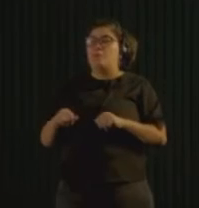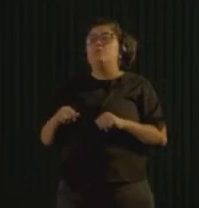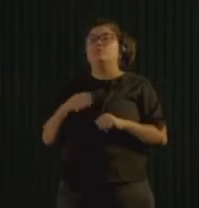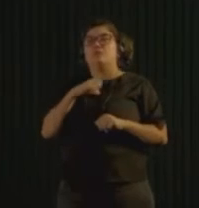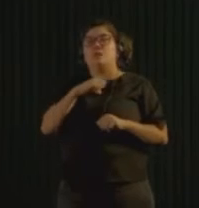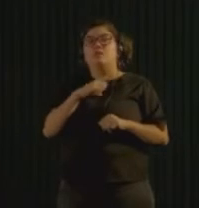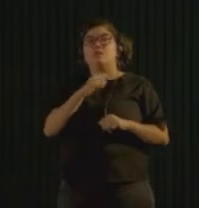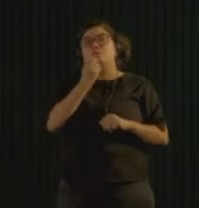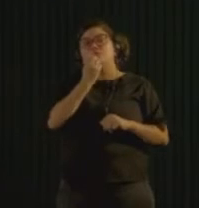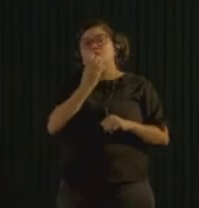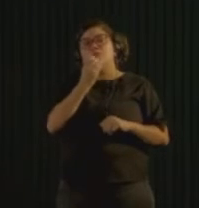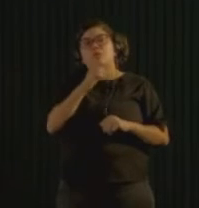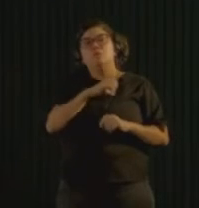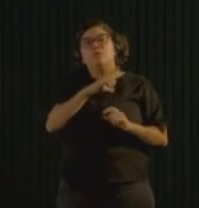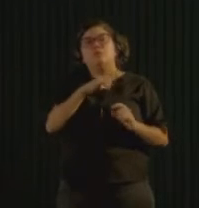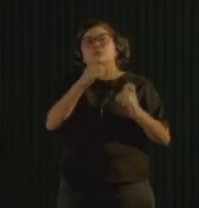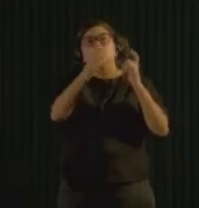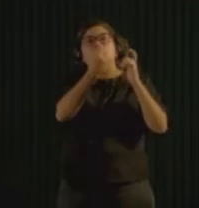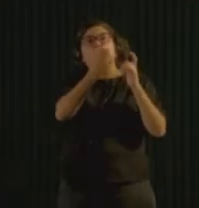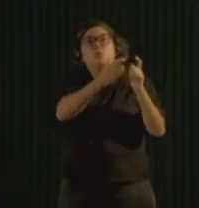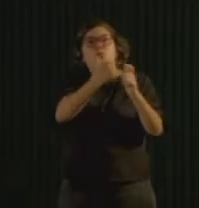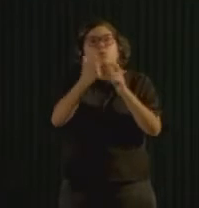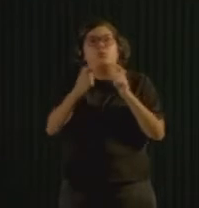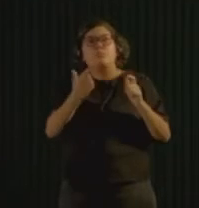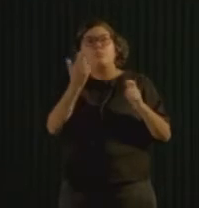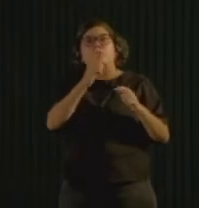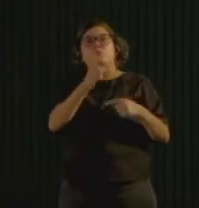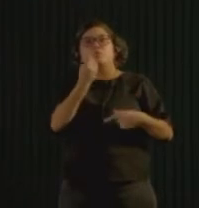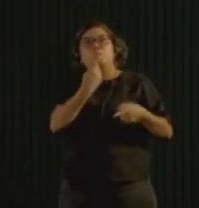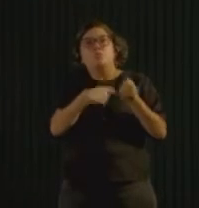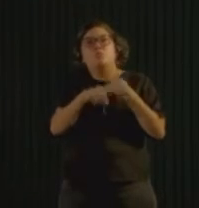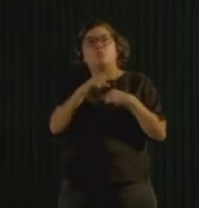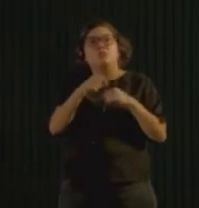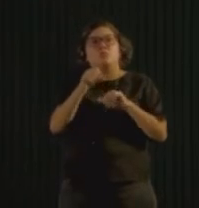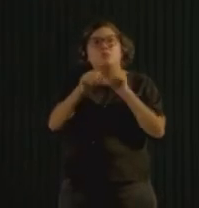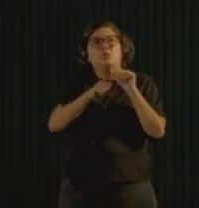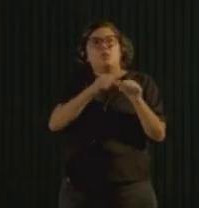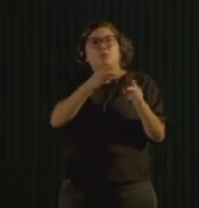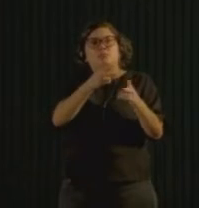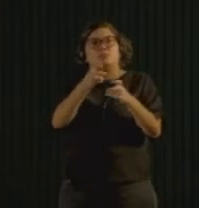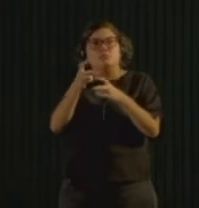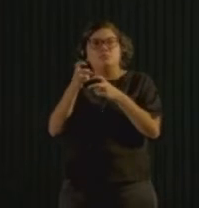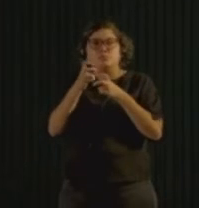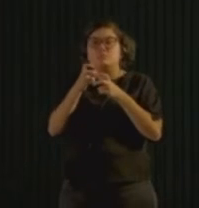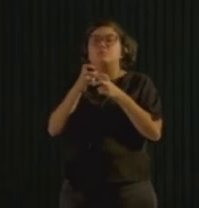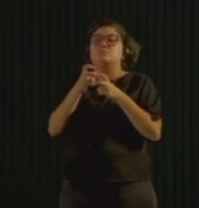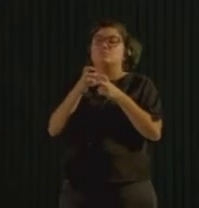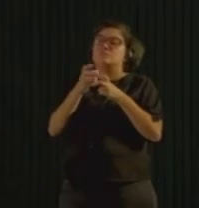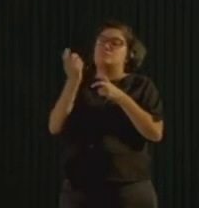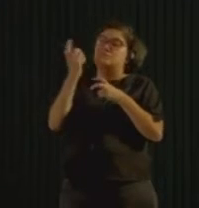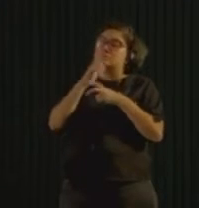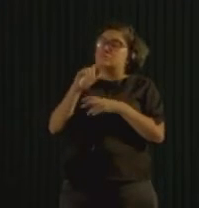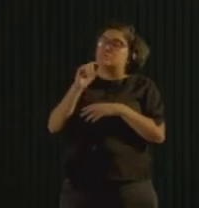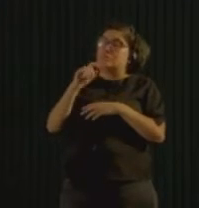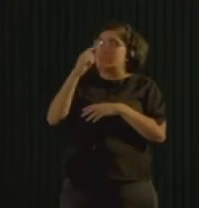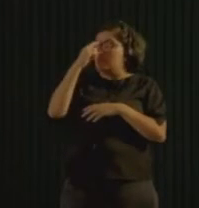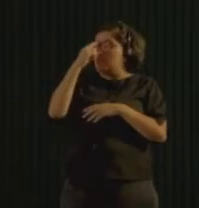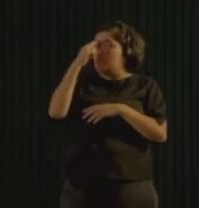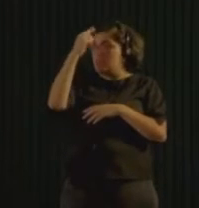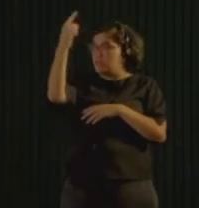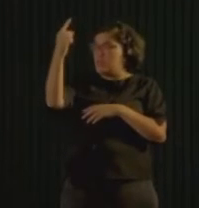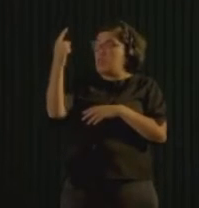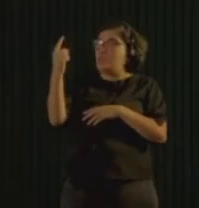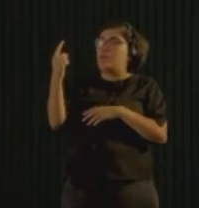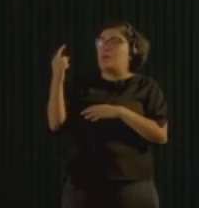innovate and change perceptions by eliminating and elevating the idea of waste, and also